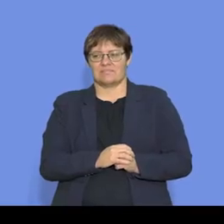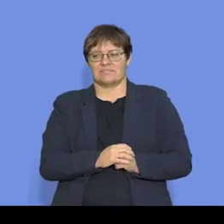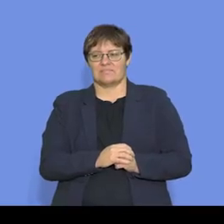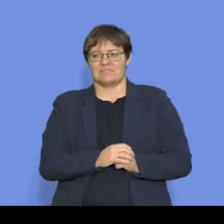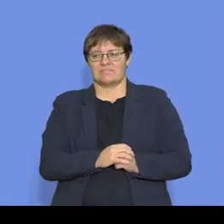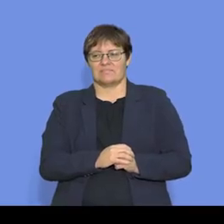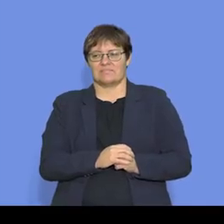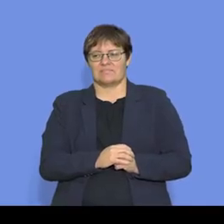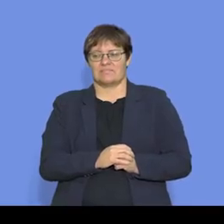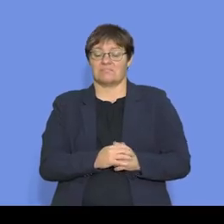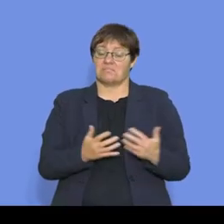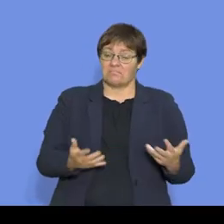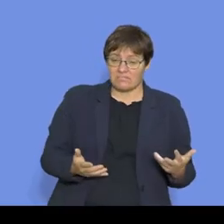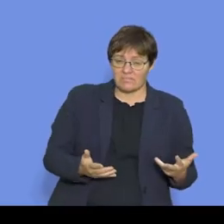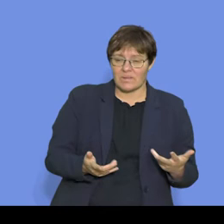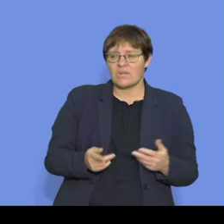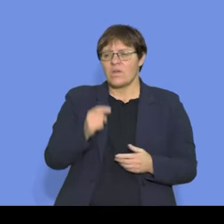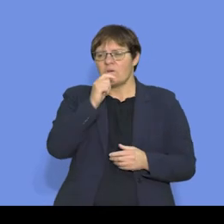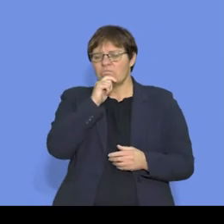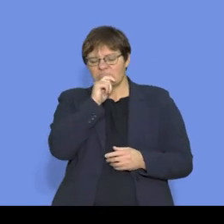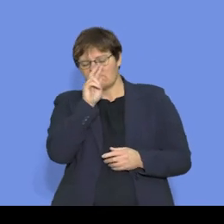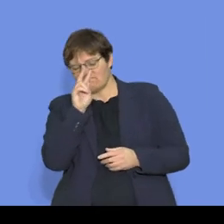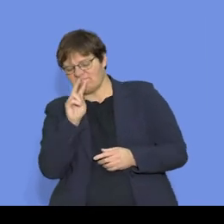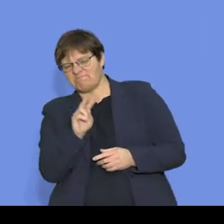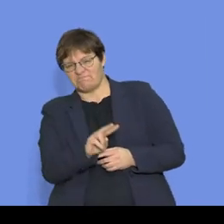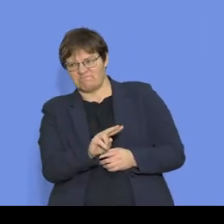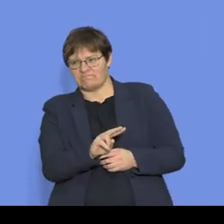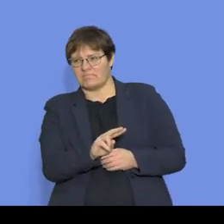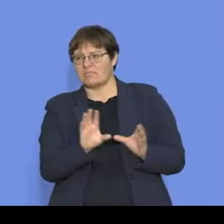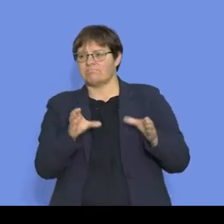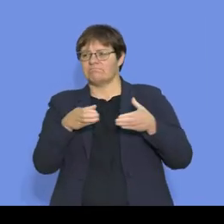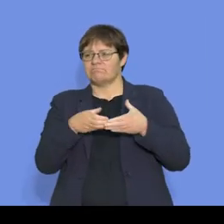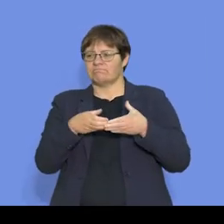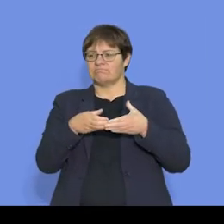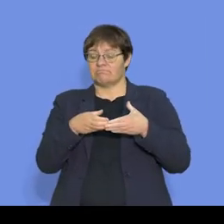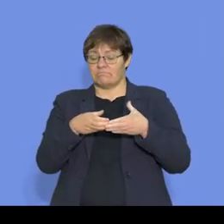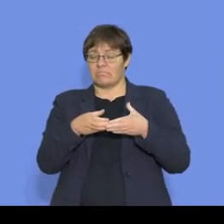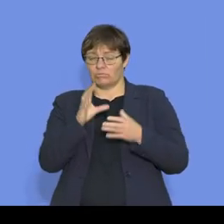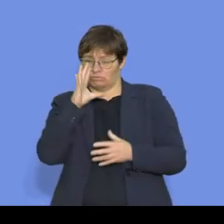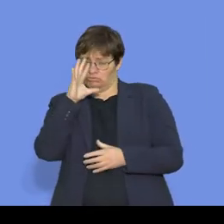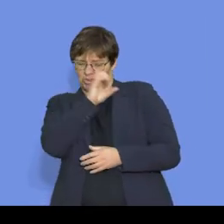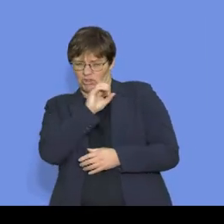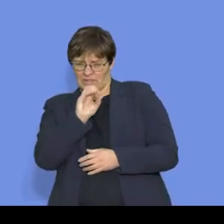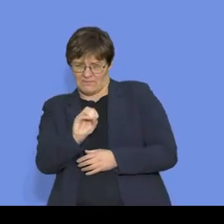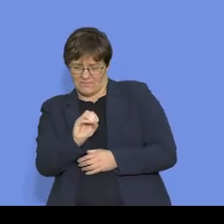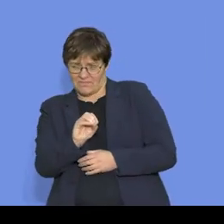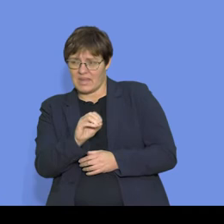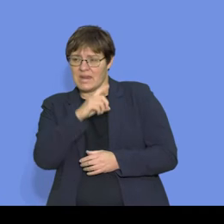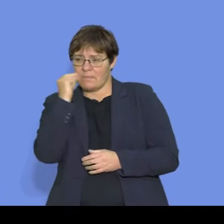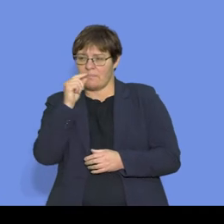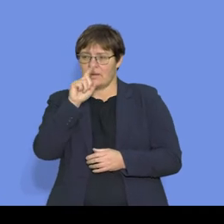We're going to spend a bit of time looking at a category of fossils that are quite strange, that we